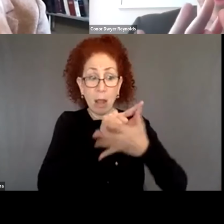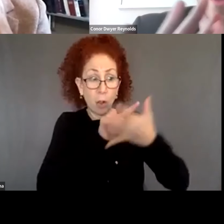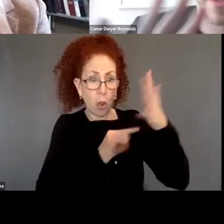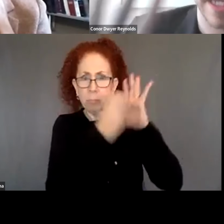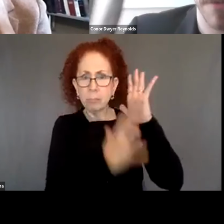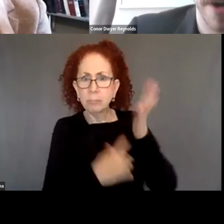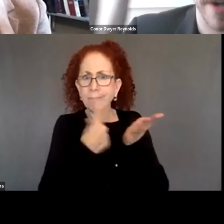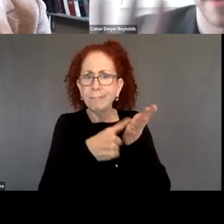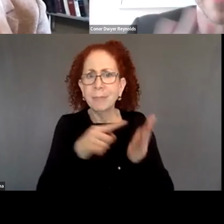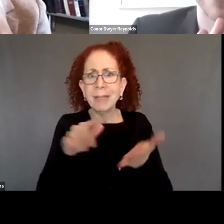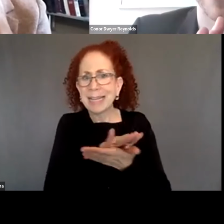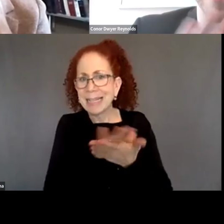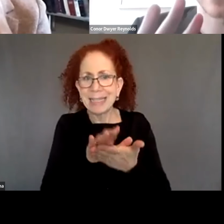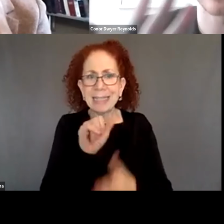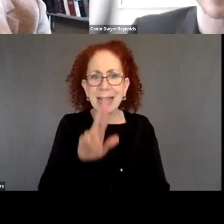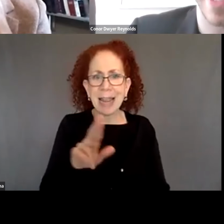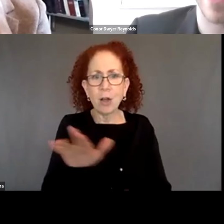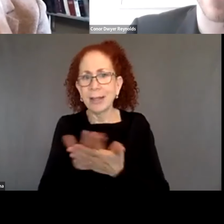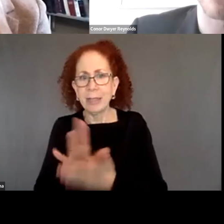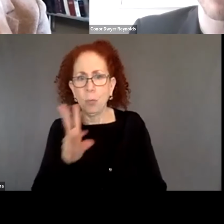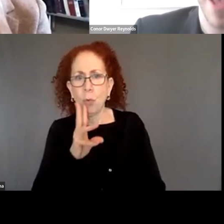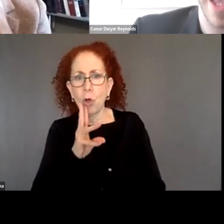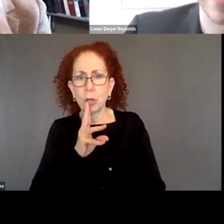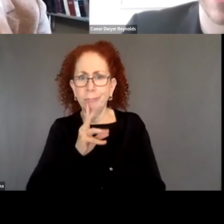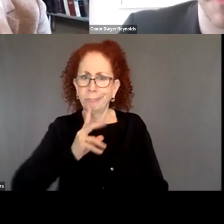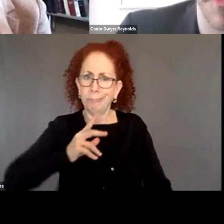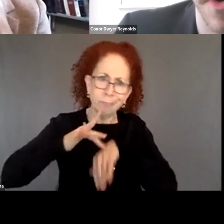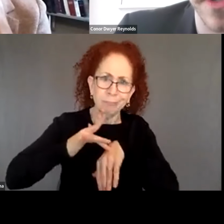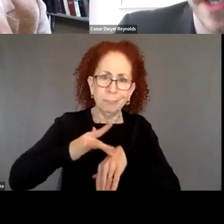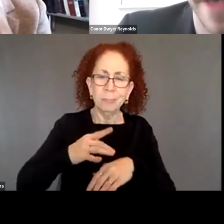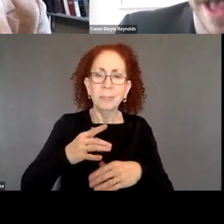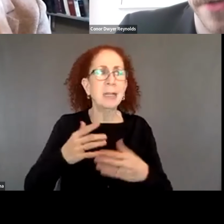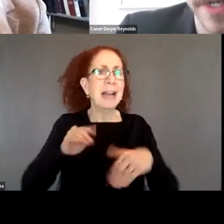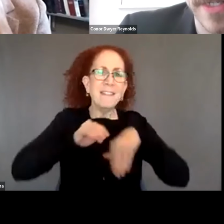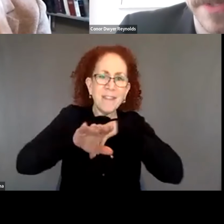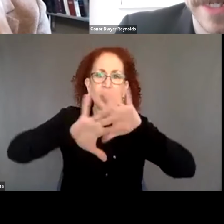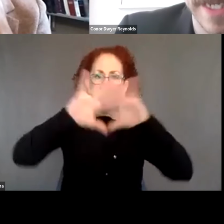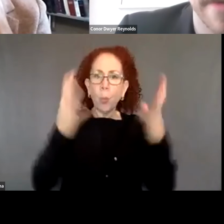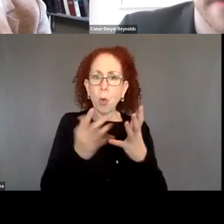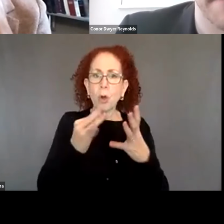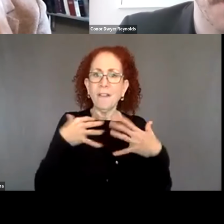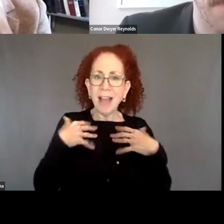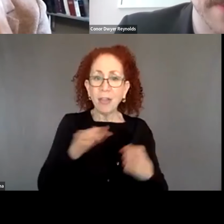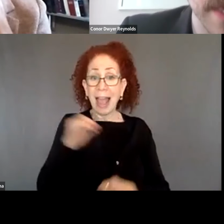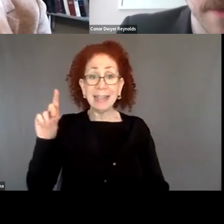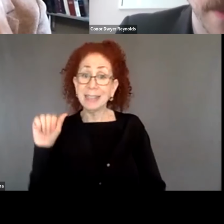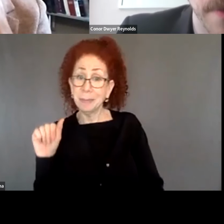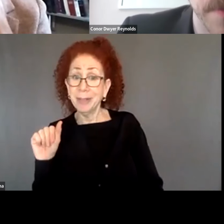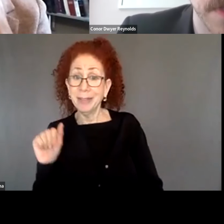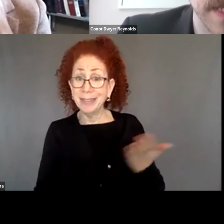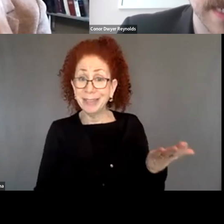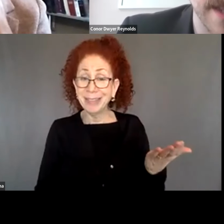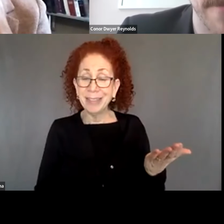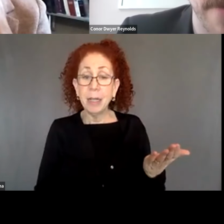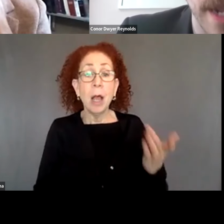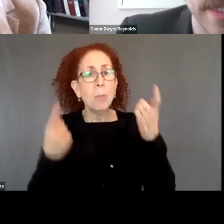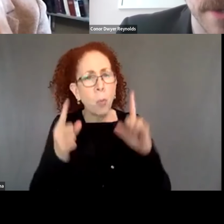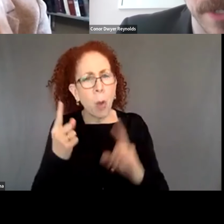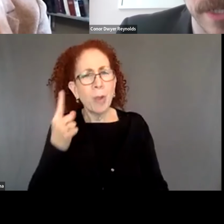air, clean water, things that affect the world of health and disability. But when we think about